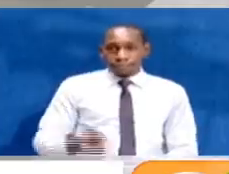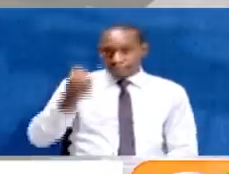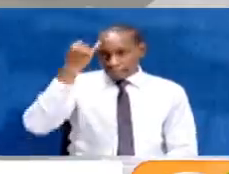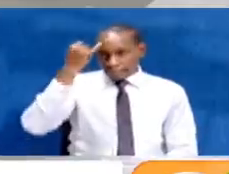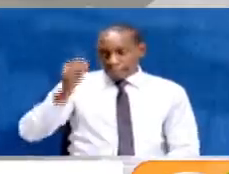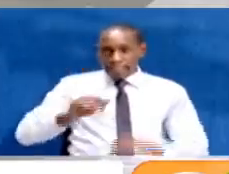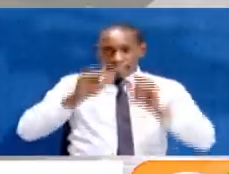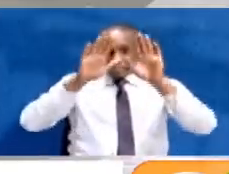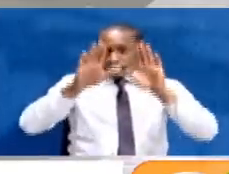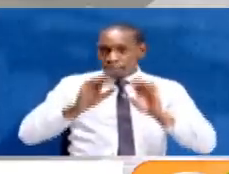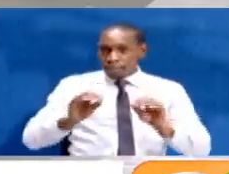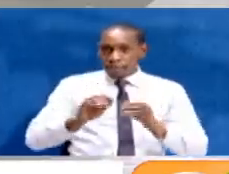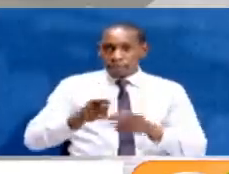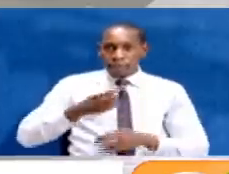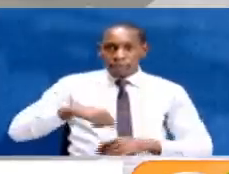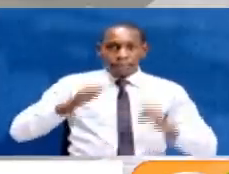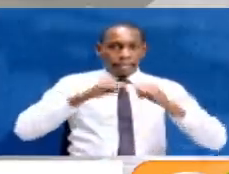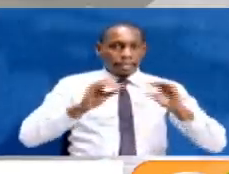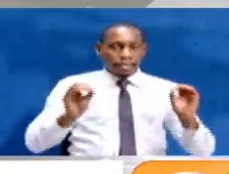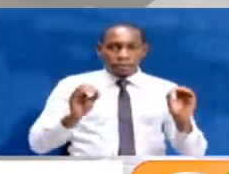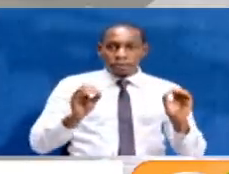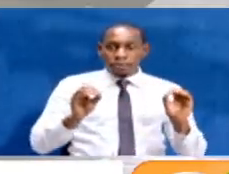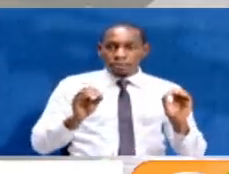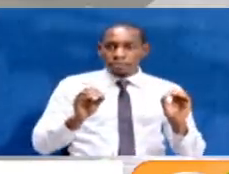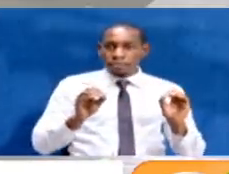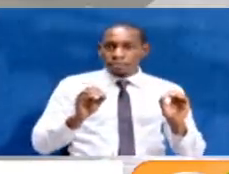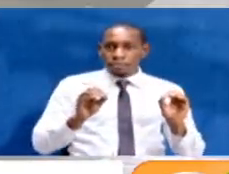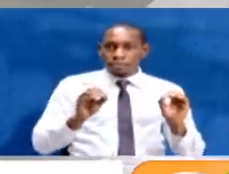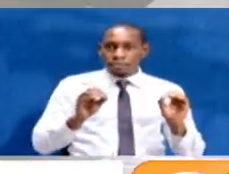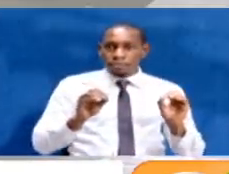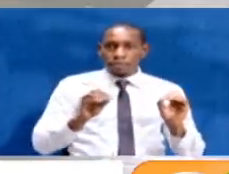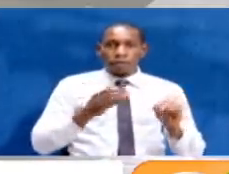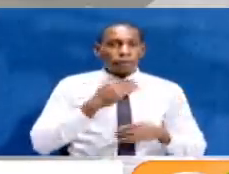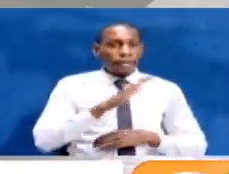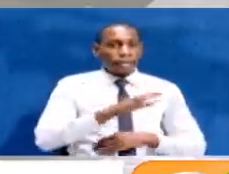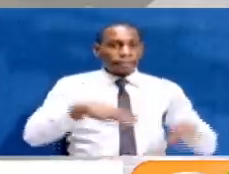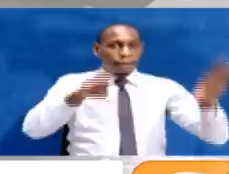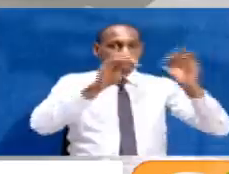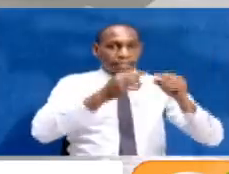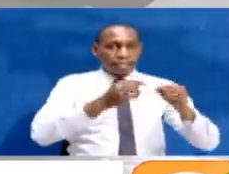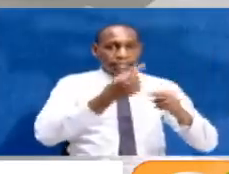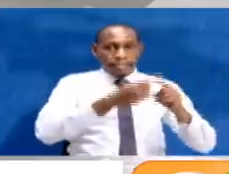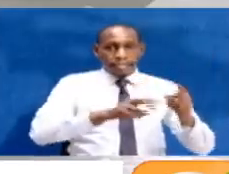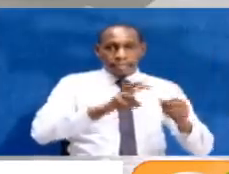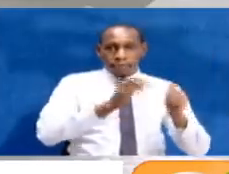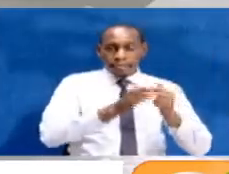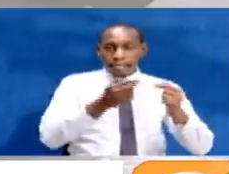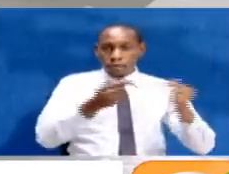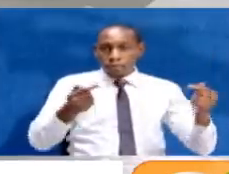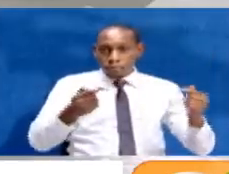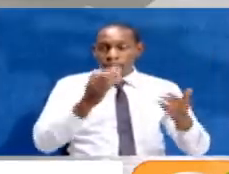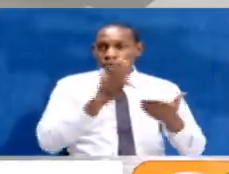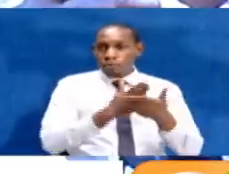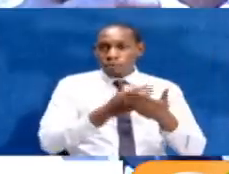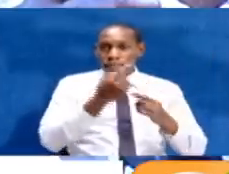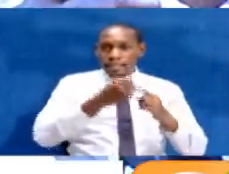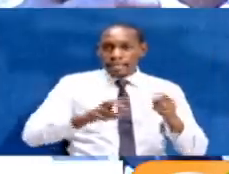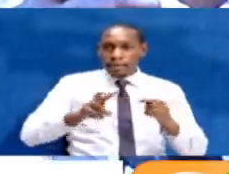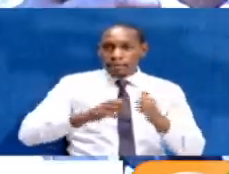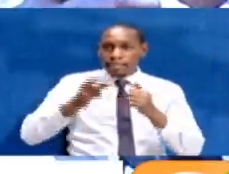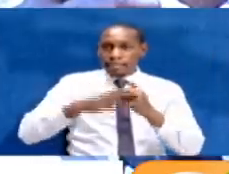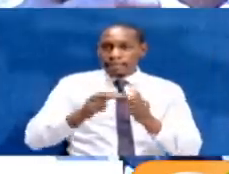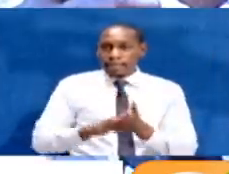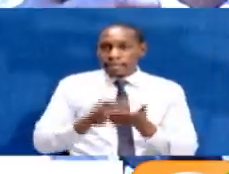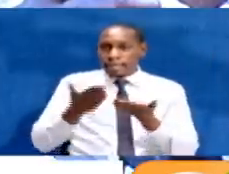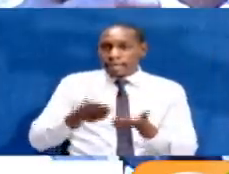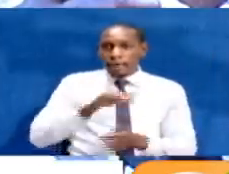principle of we disagreed. This, I didn't want this guy to be president in 2013. I fought him to tooth and nail in